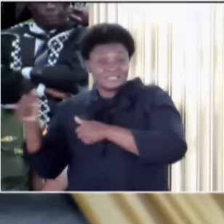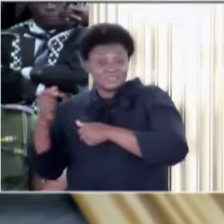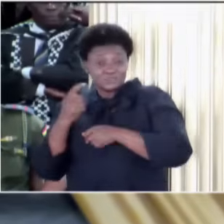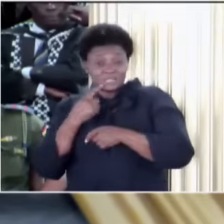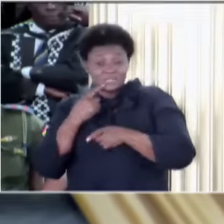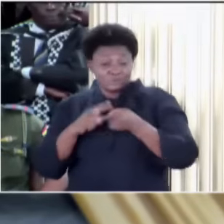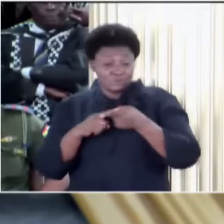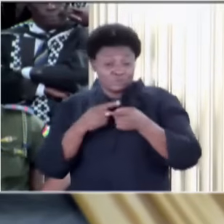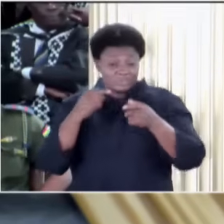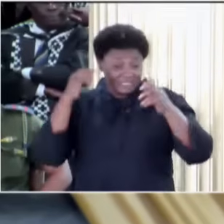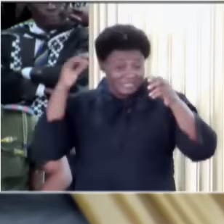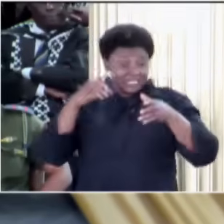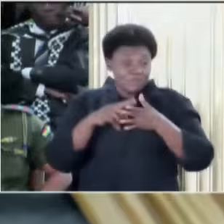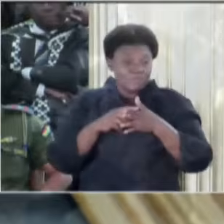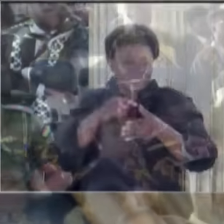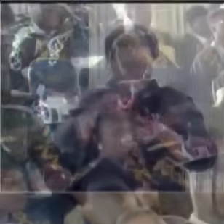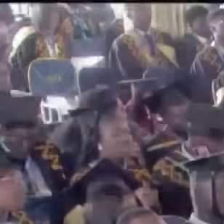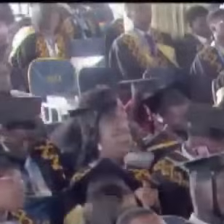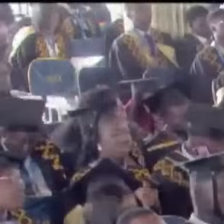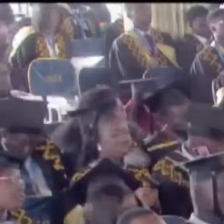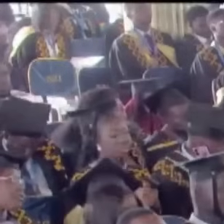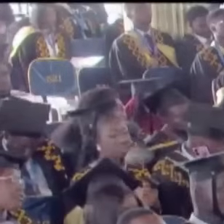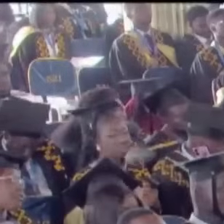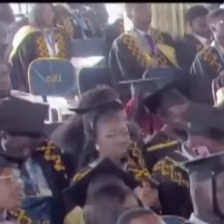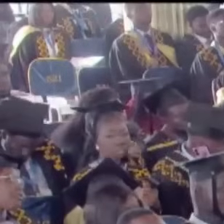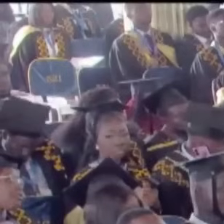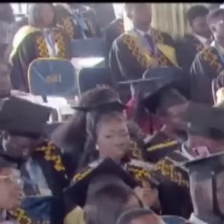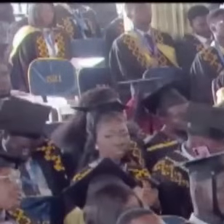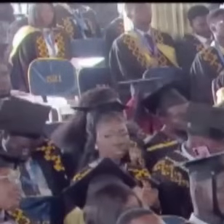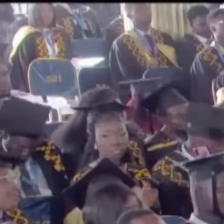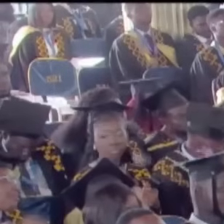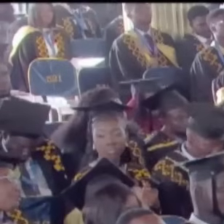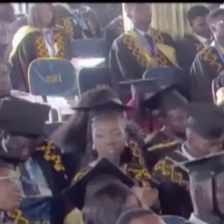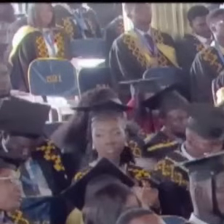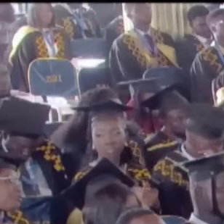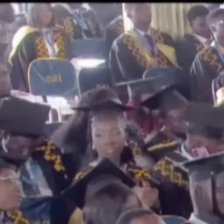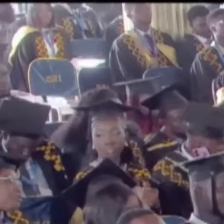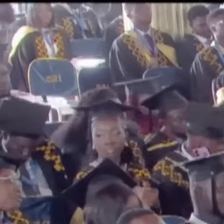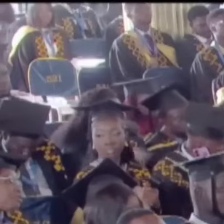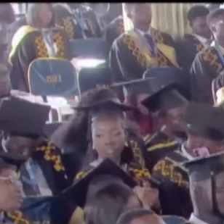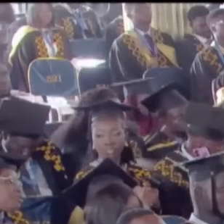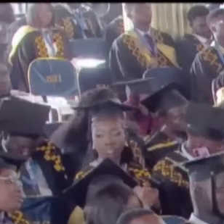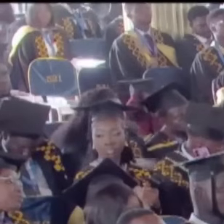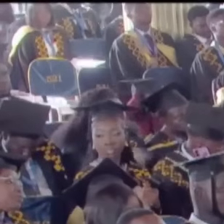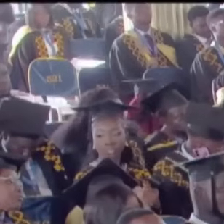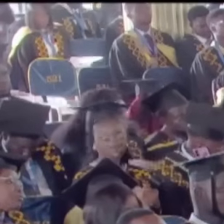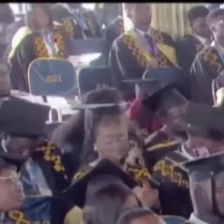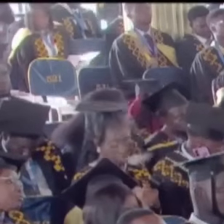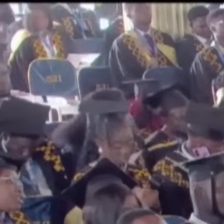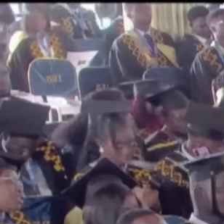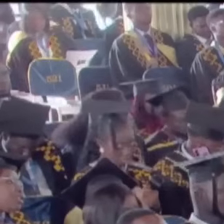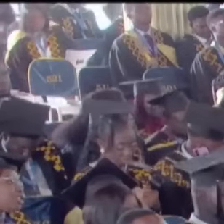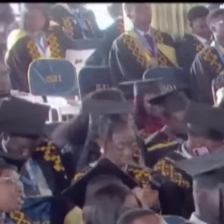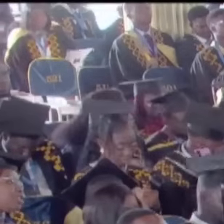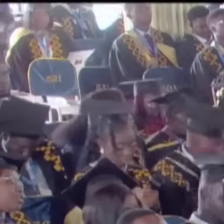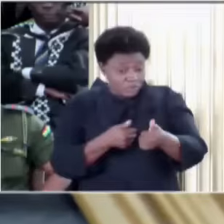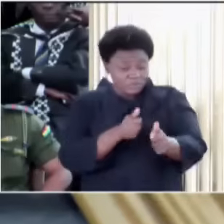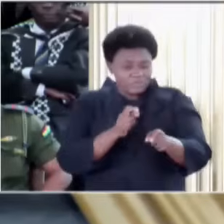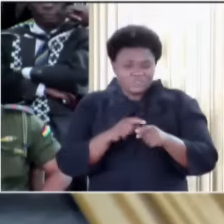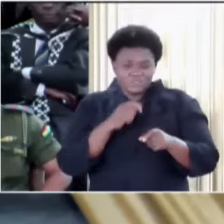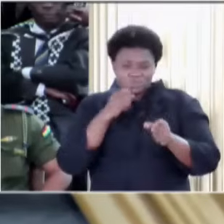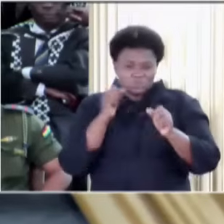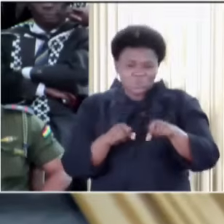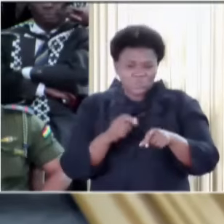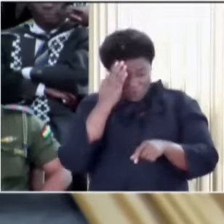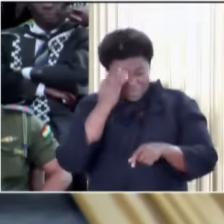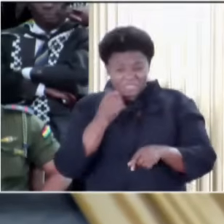today? Raise your hand. You had to stay up late. How many of you had to, the party you wanted to go to, you couldn't go because you knew that there was an exam,